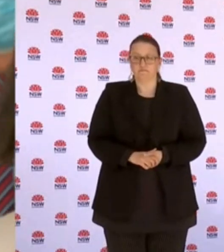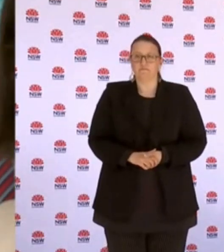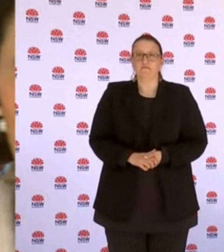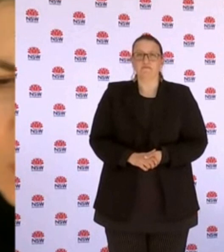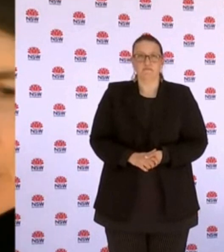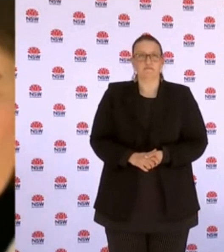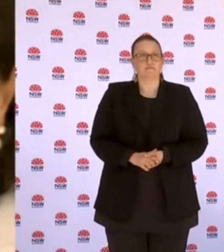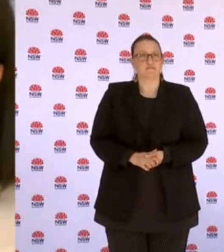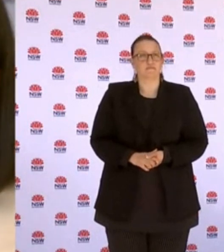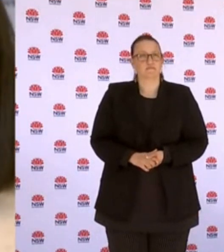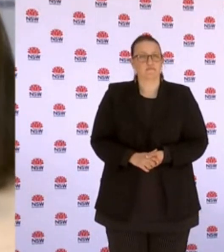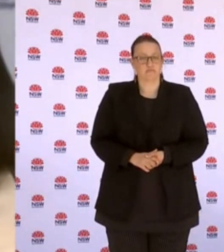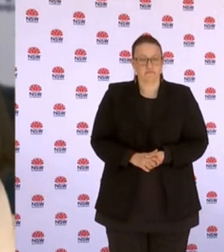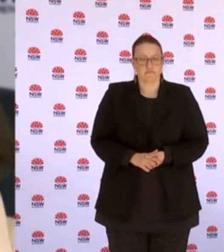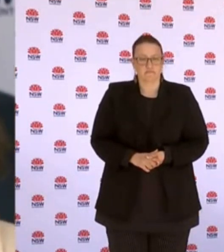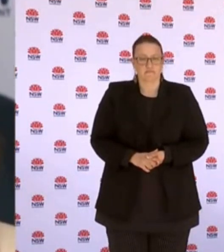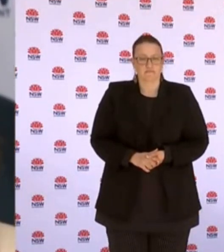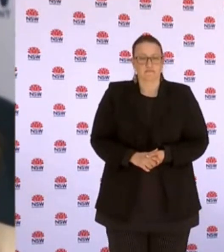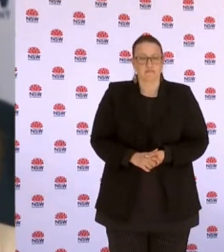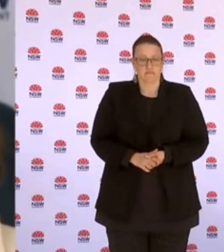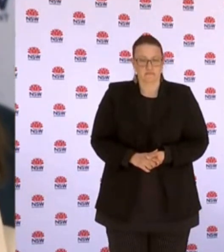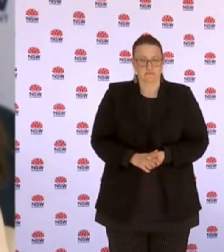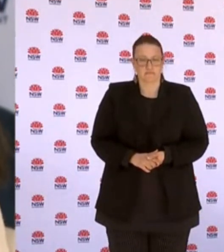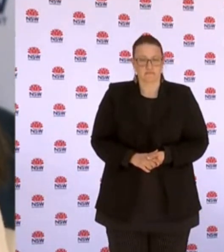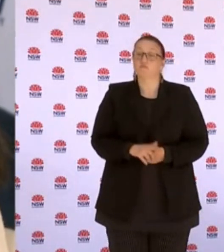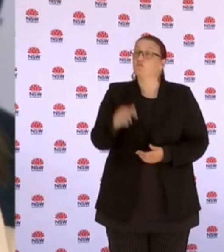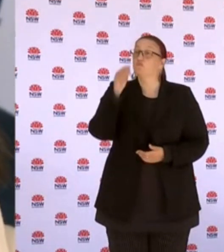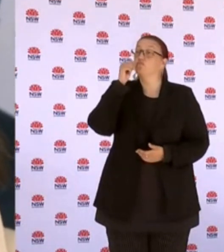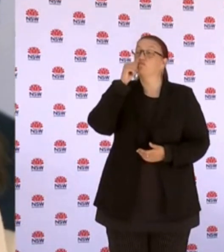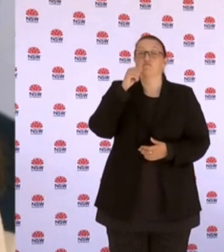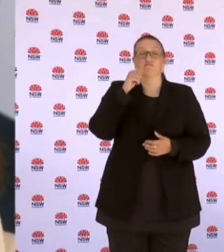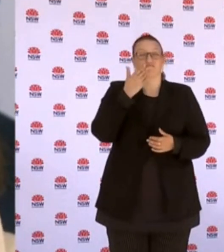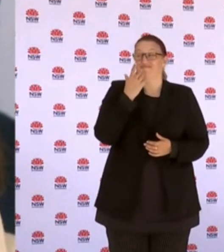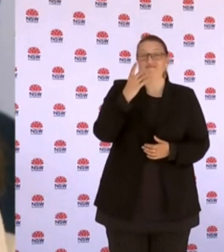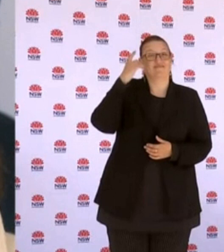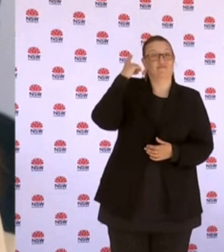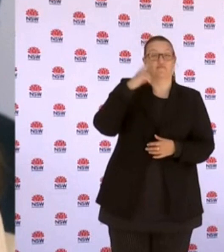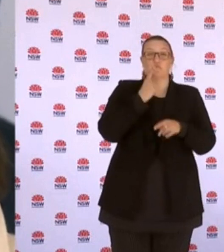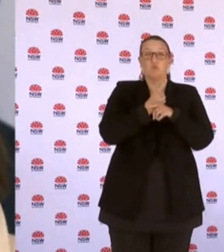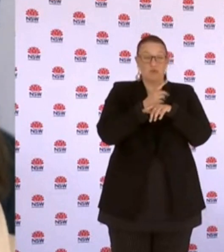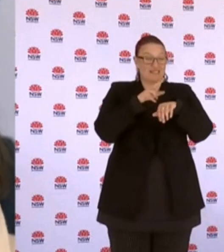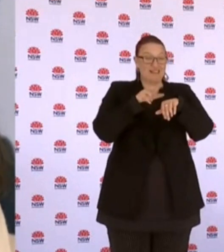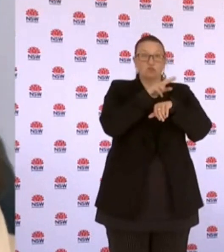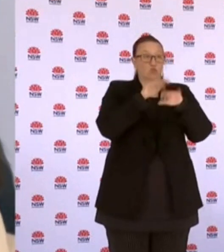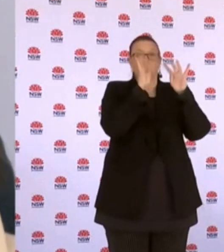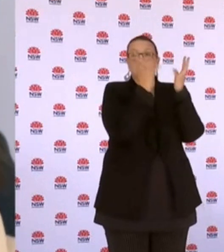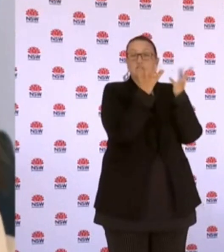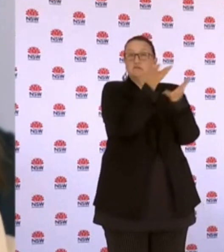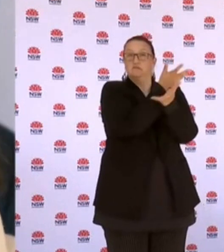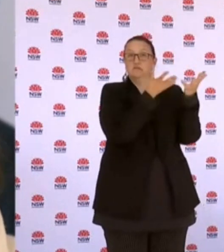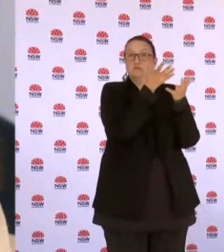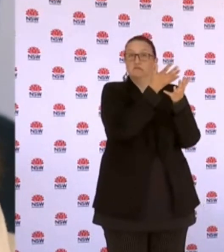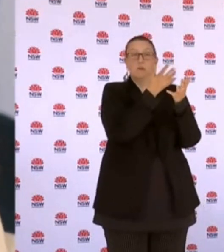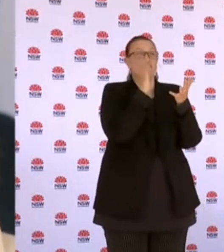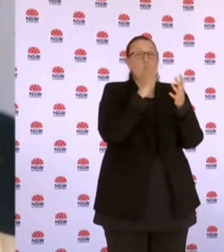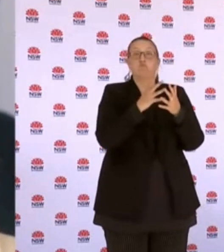As you all know, National Cabinet has already made a decision to halve the number of overseas arrivals to 3,000 a week,